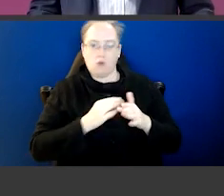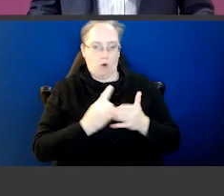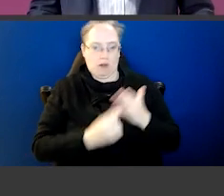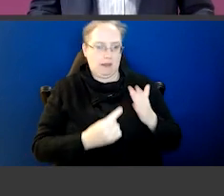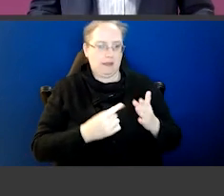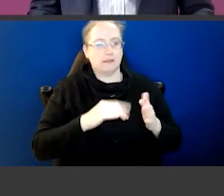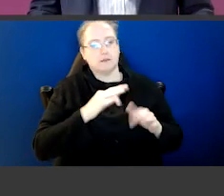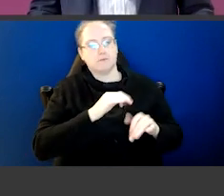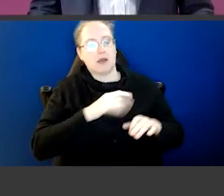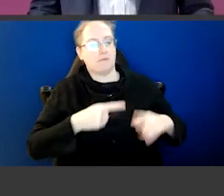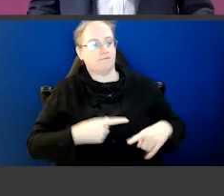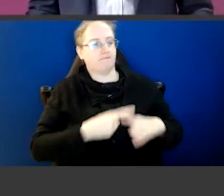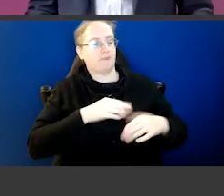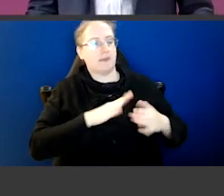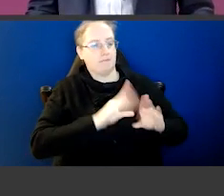police misconduct matters.